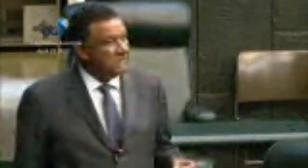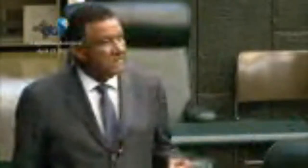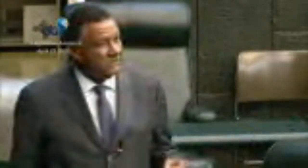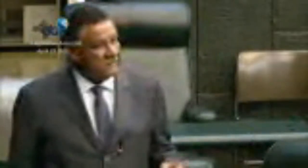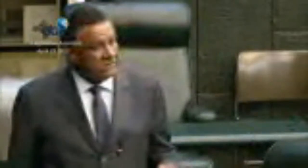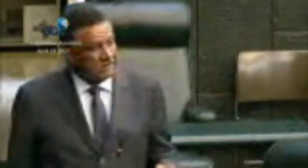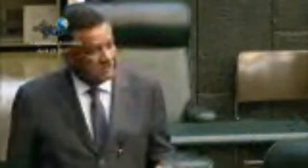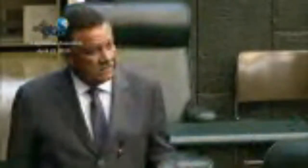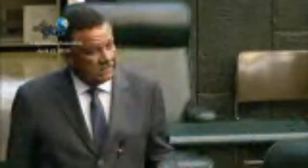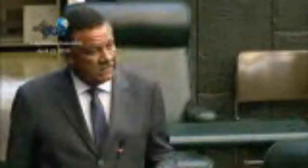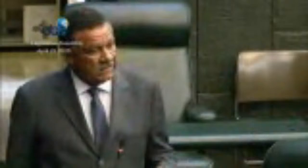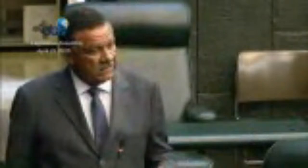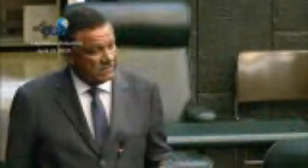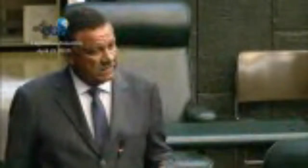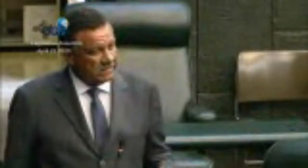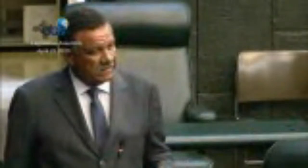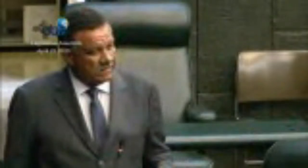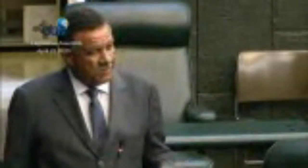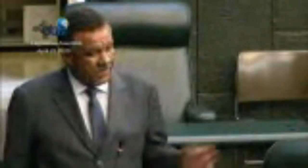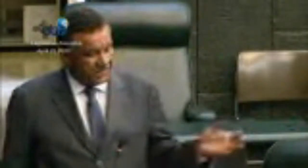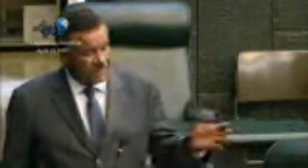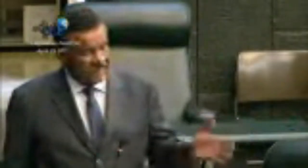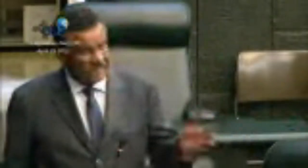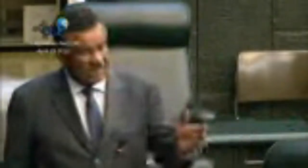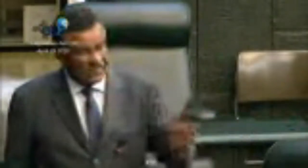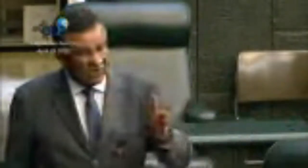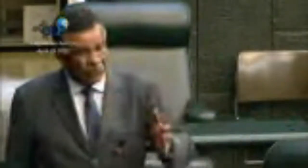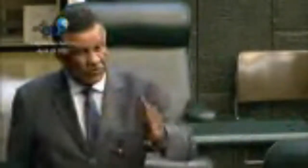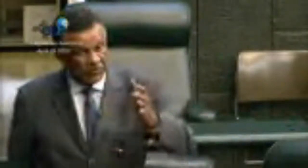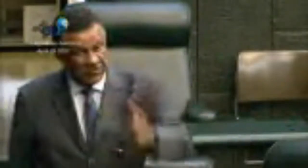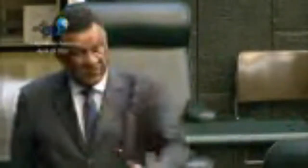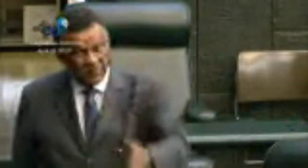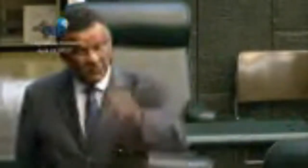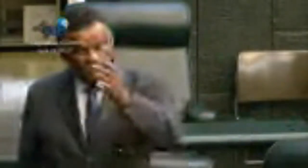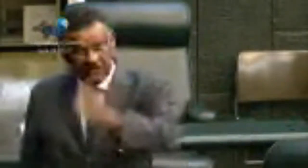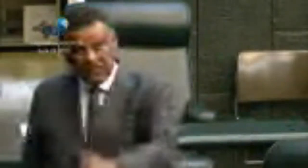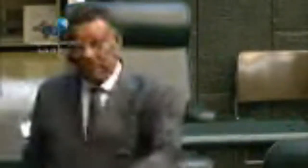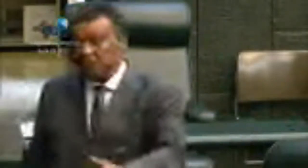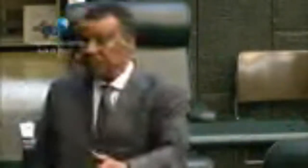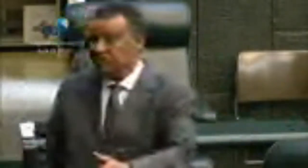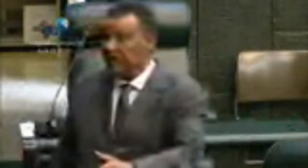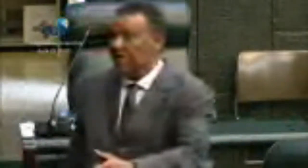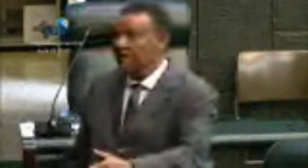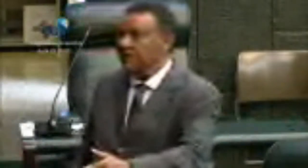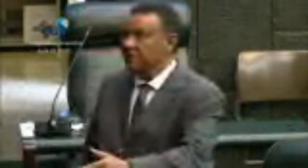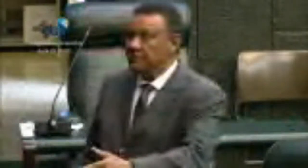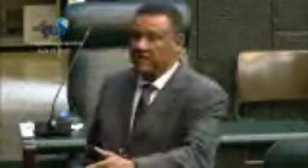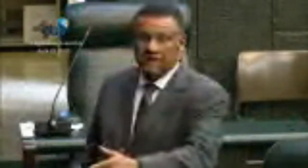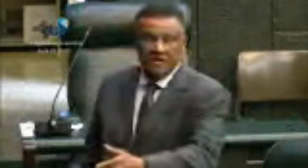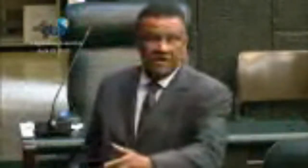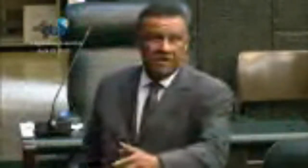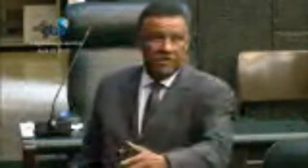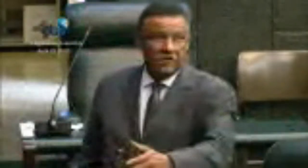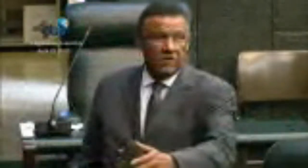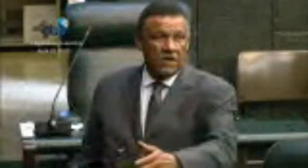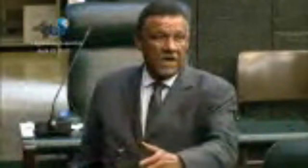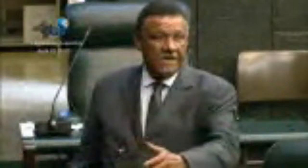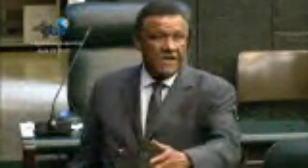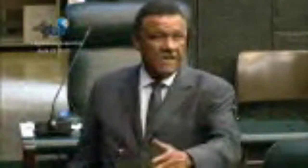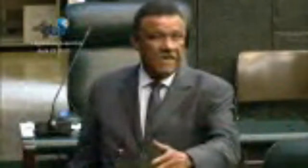But I can say it's in thousands and thousands and thousands of dollars. And it is done out